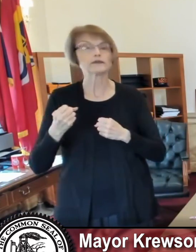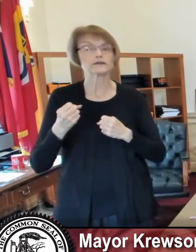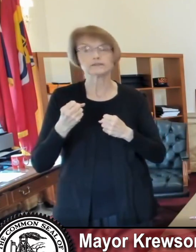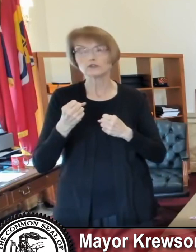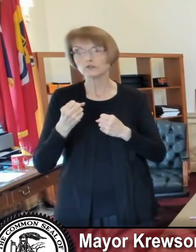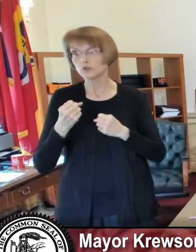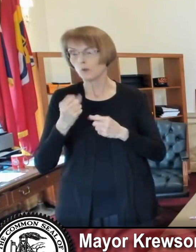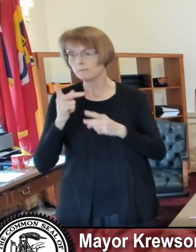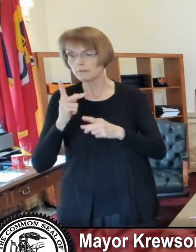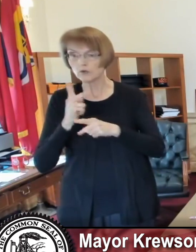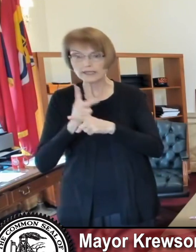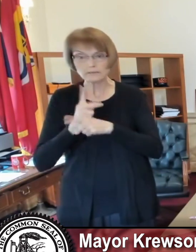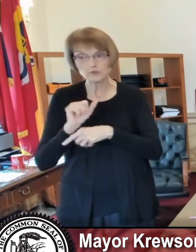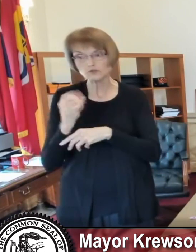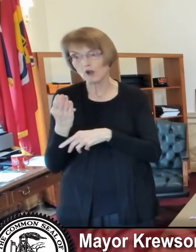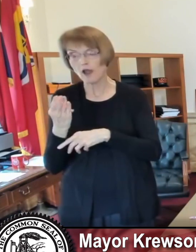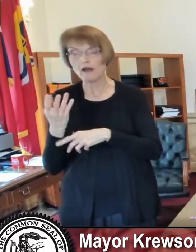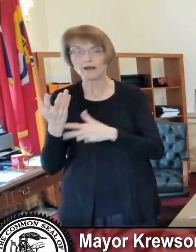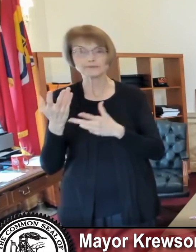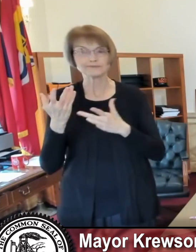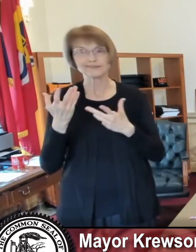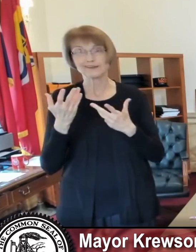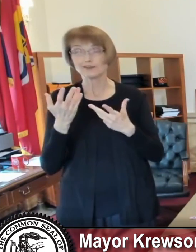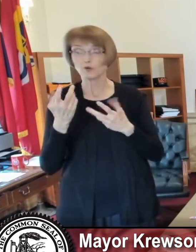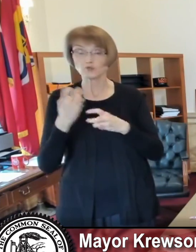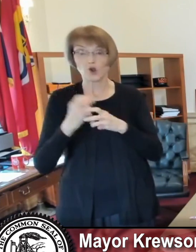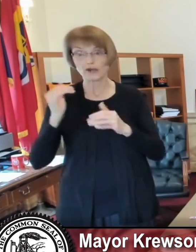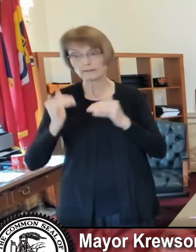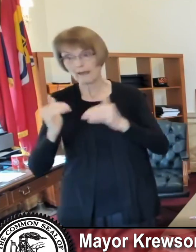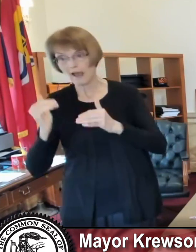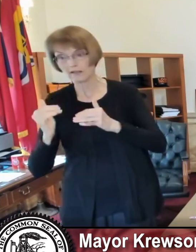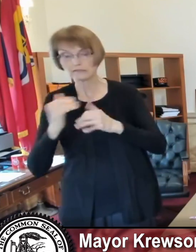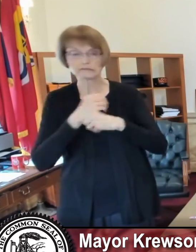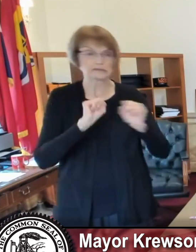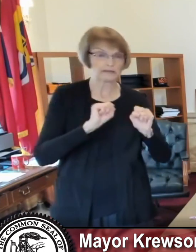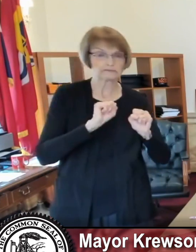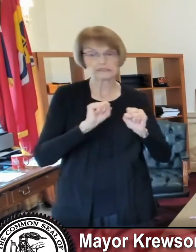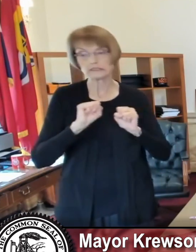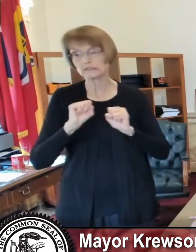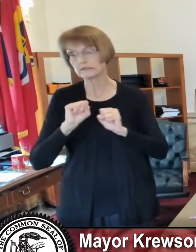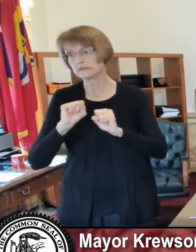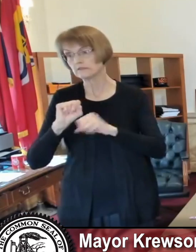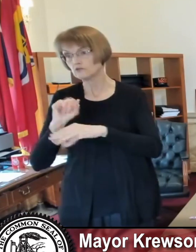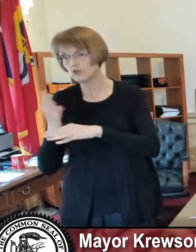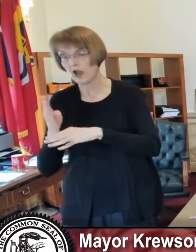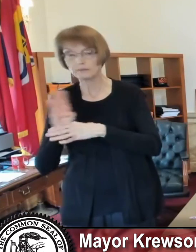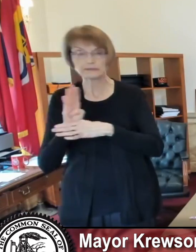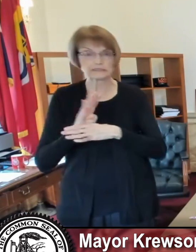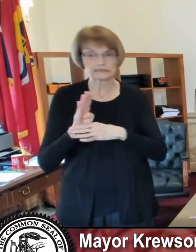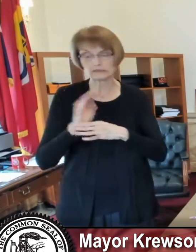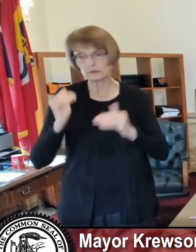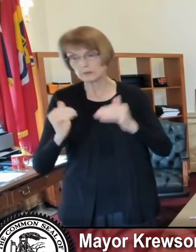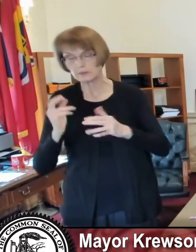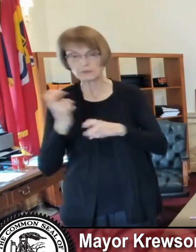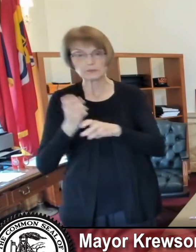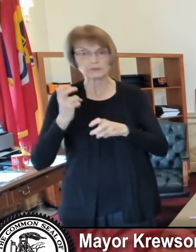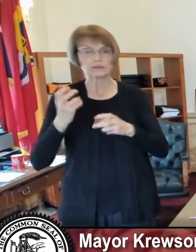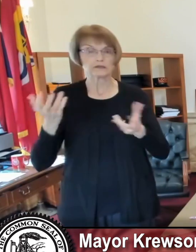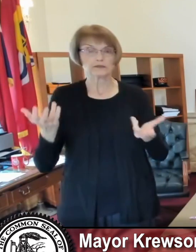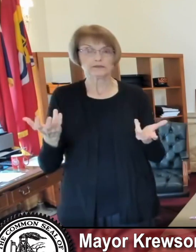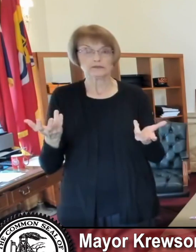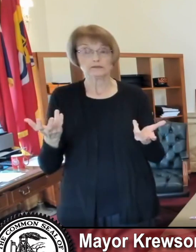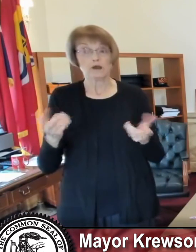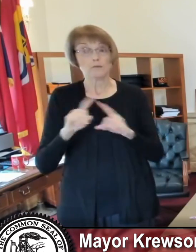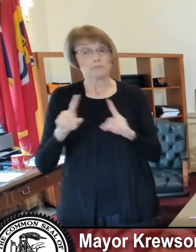possible. It's a balancing act that I think really has